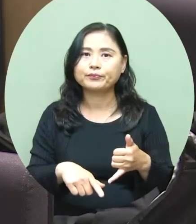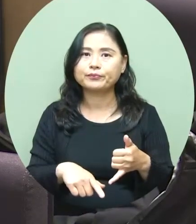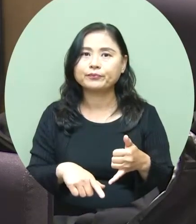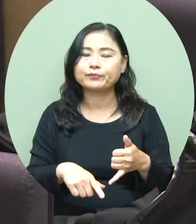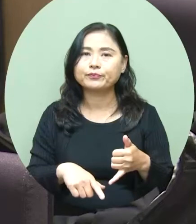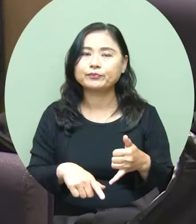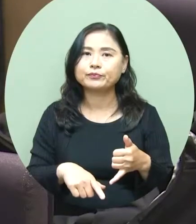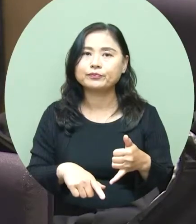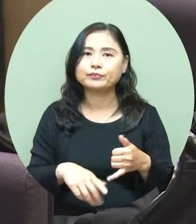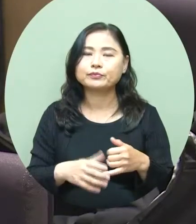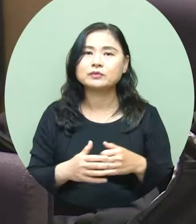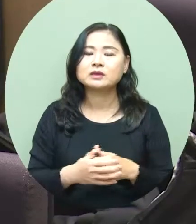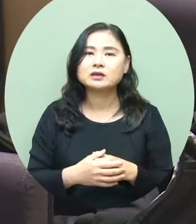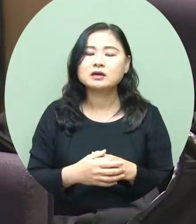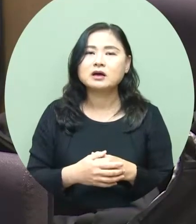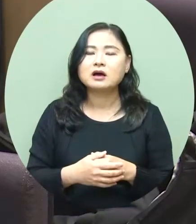children.